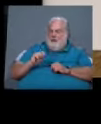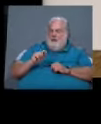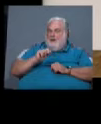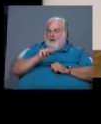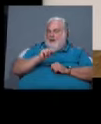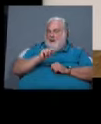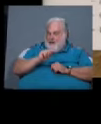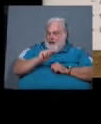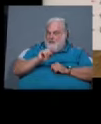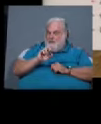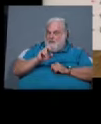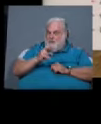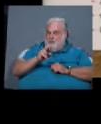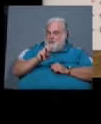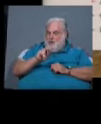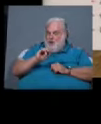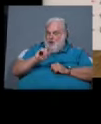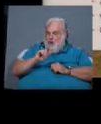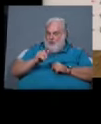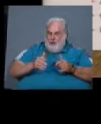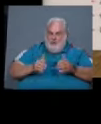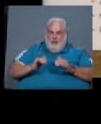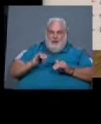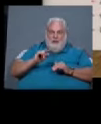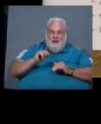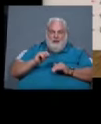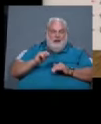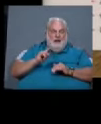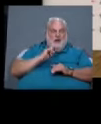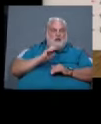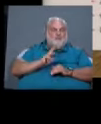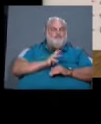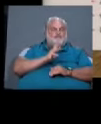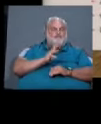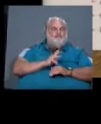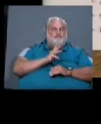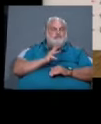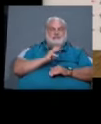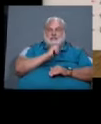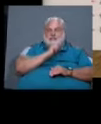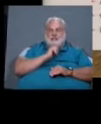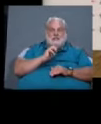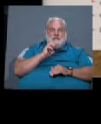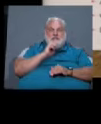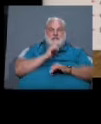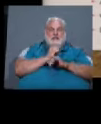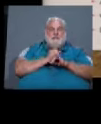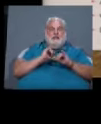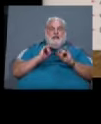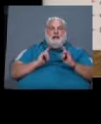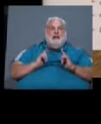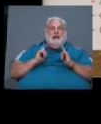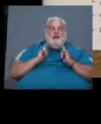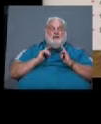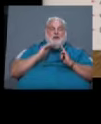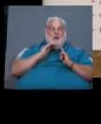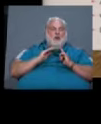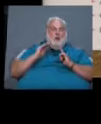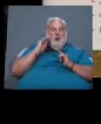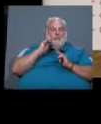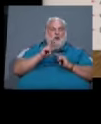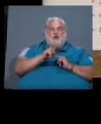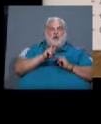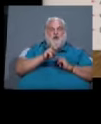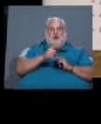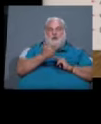that. So if we can see the next slide. It's a luxury senior independent living residences. There are